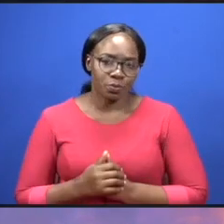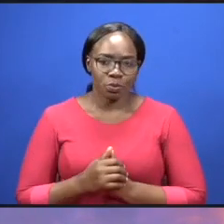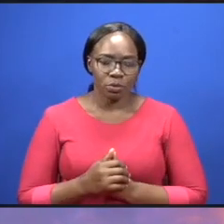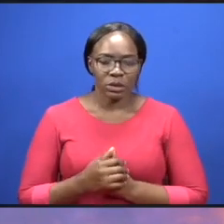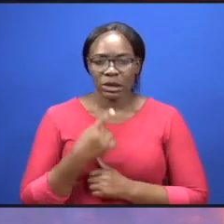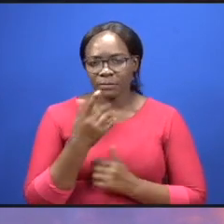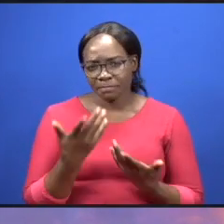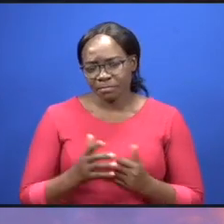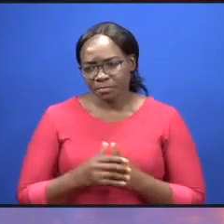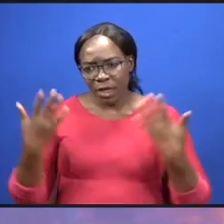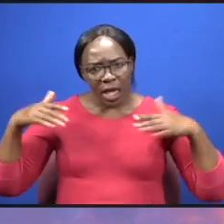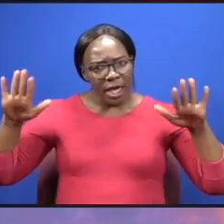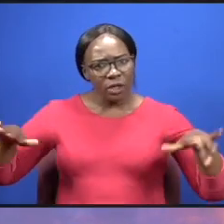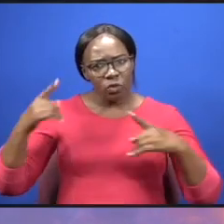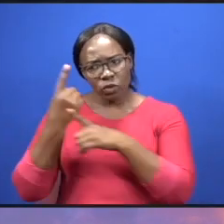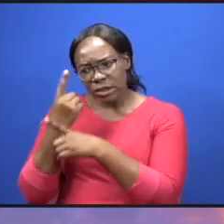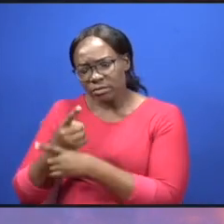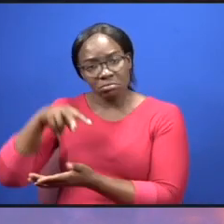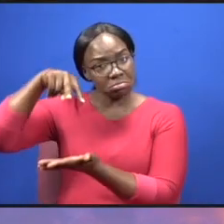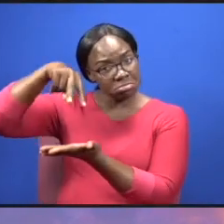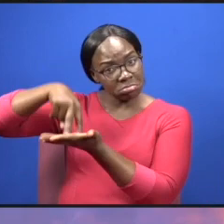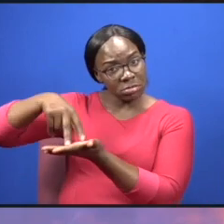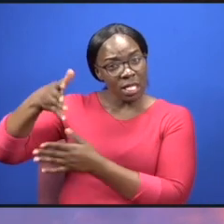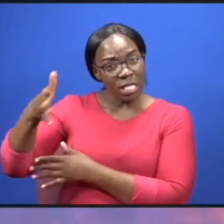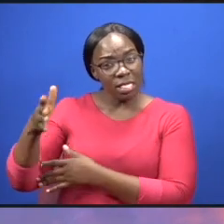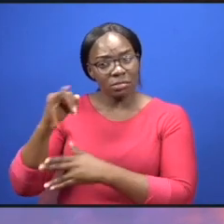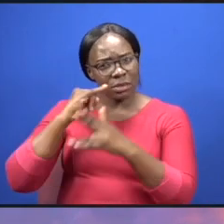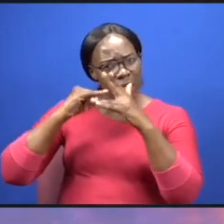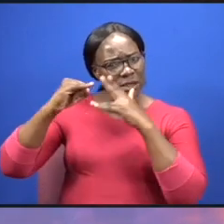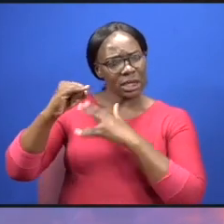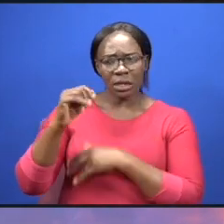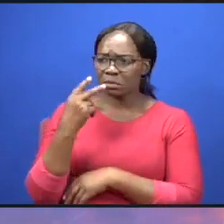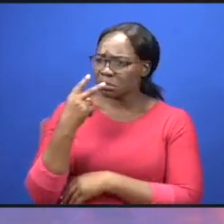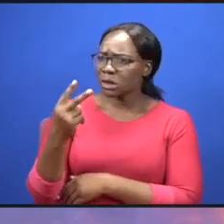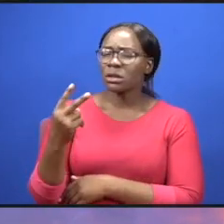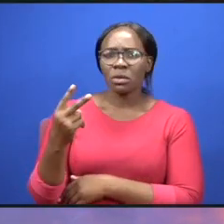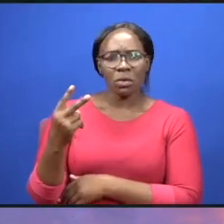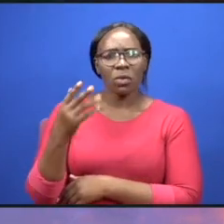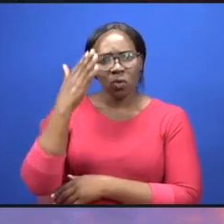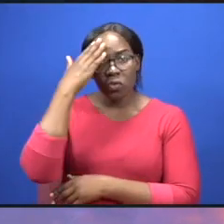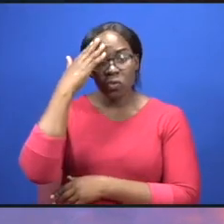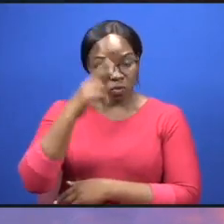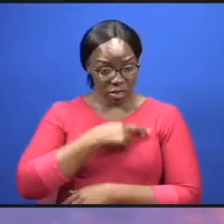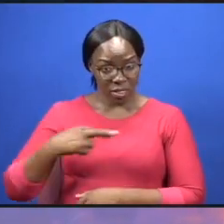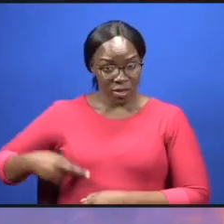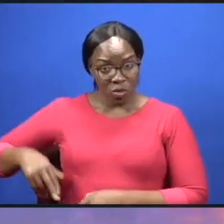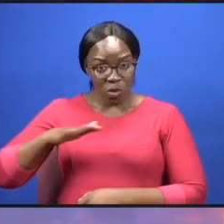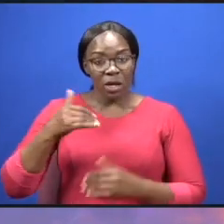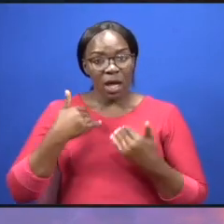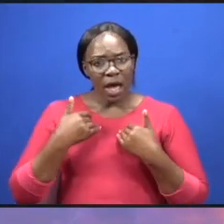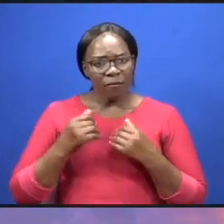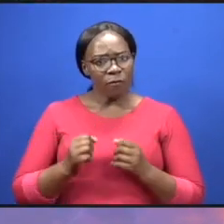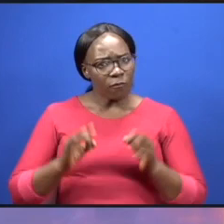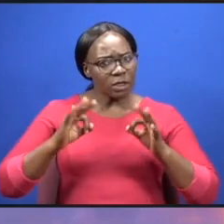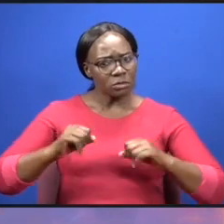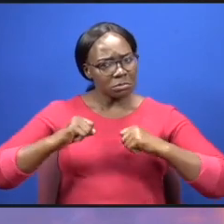standing above him. This king, Isaiah must have pictured You know, in the royal court, there are usually high